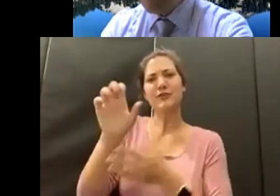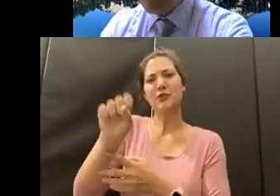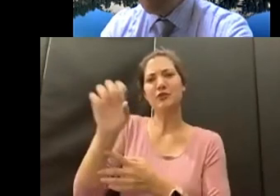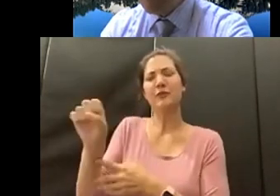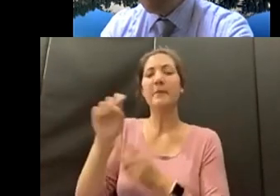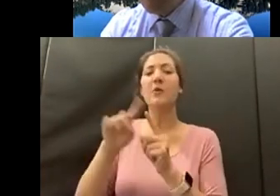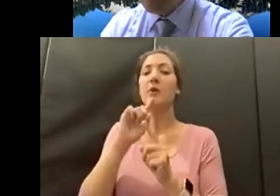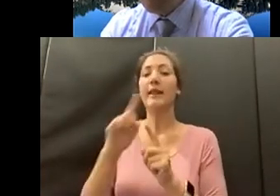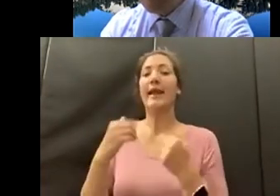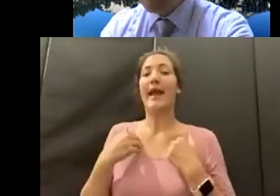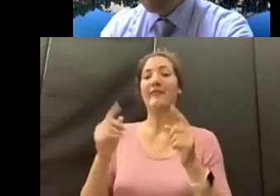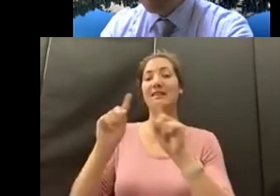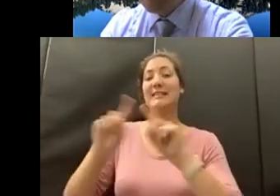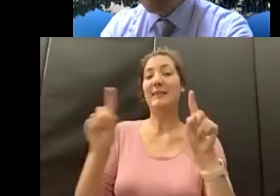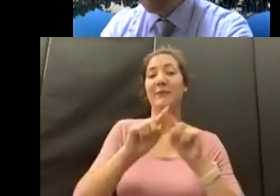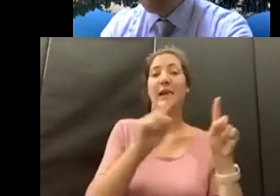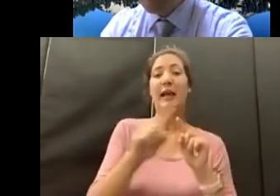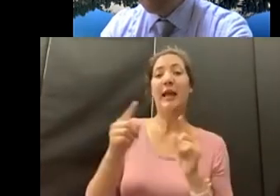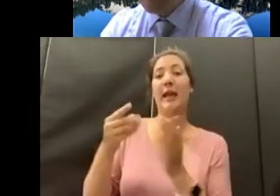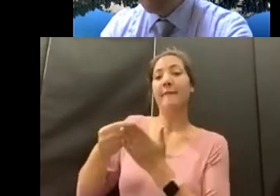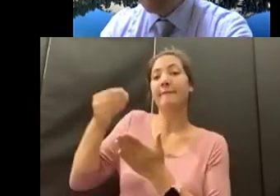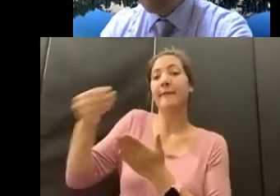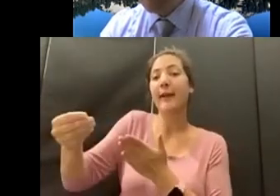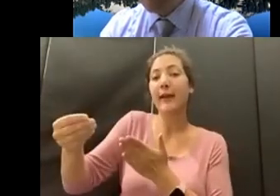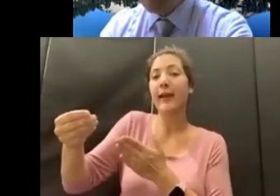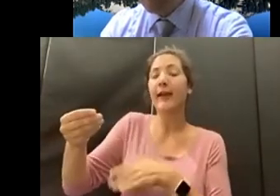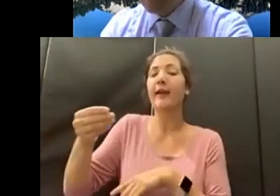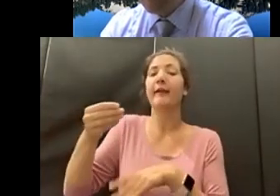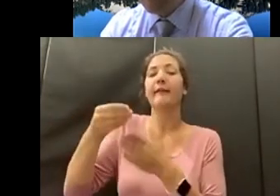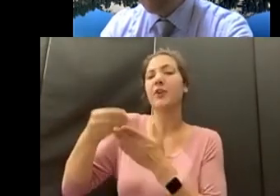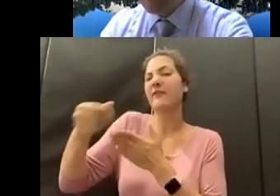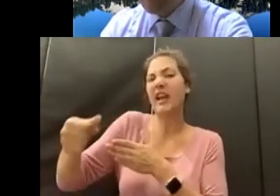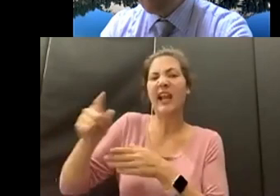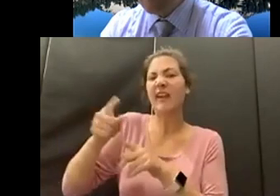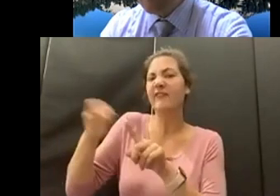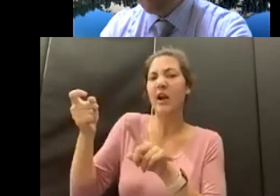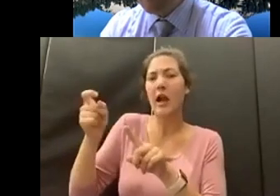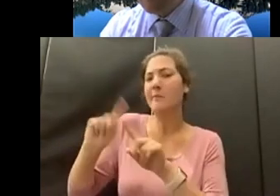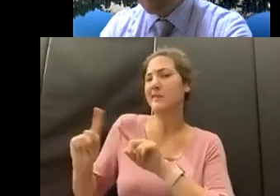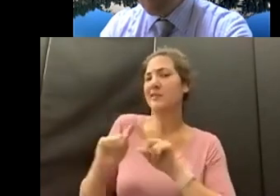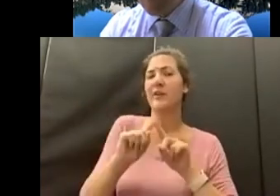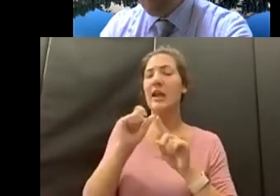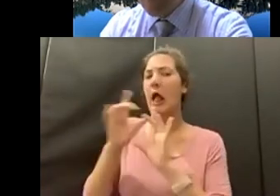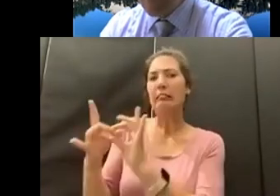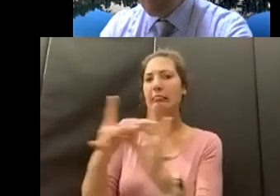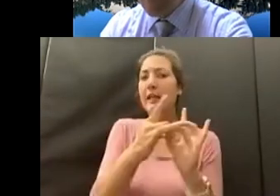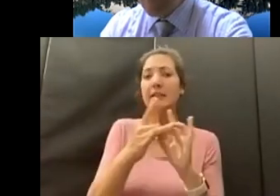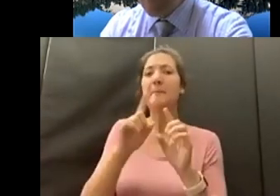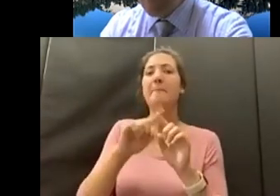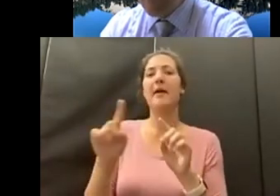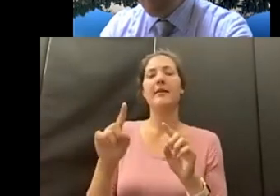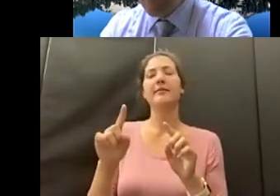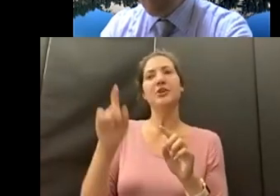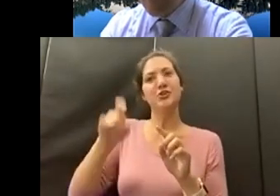from different funding sources and are not necessarily linked together in ways that are beneficial.